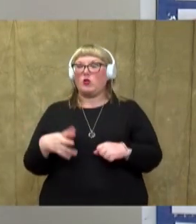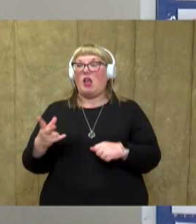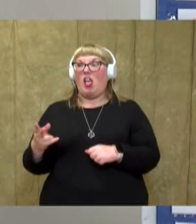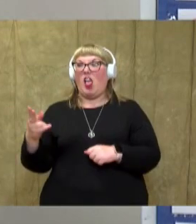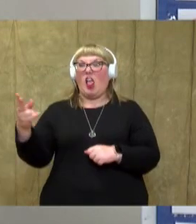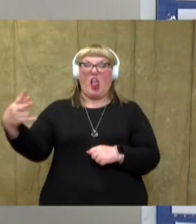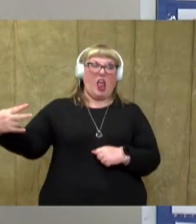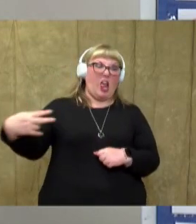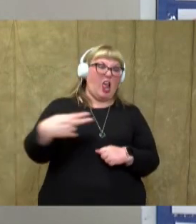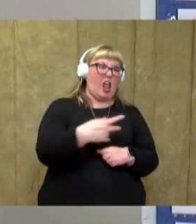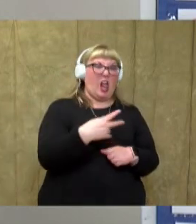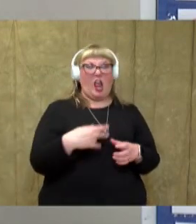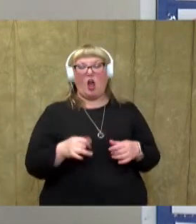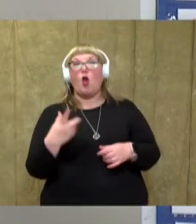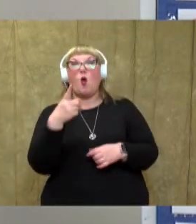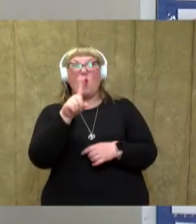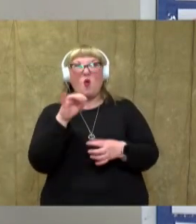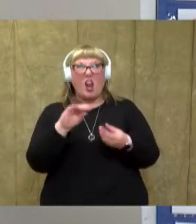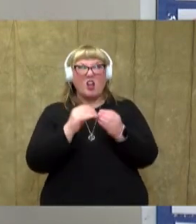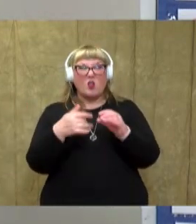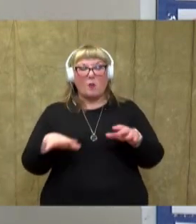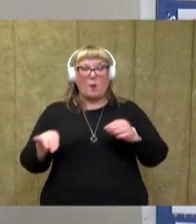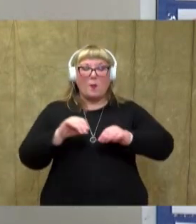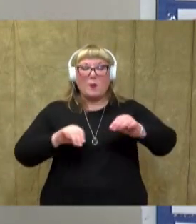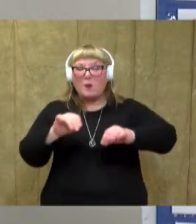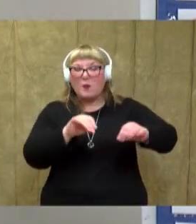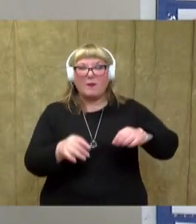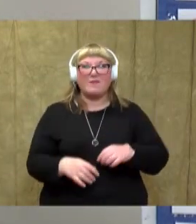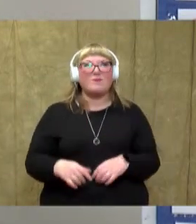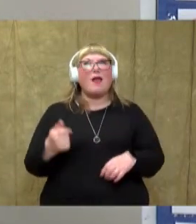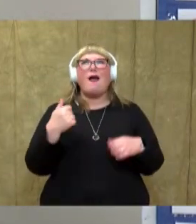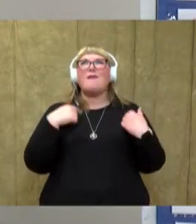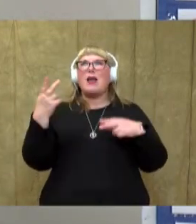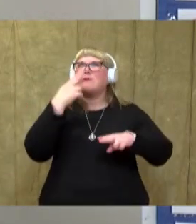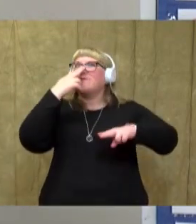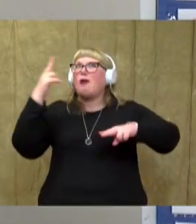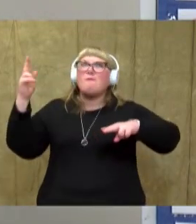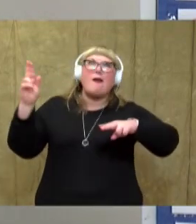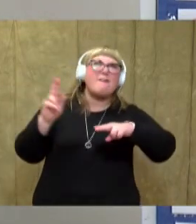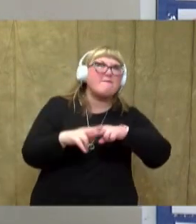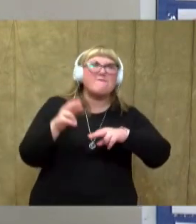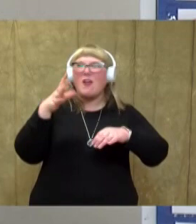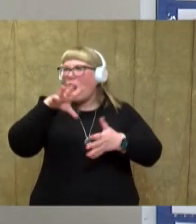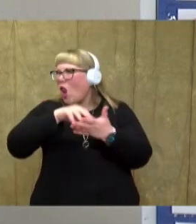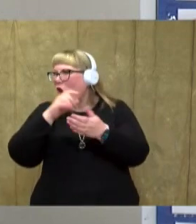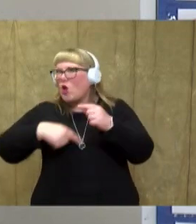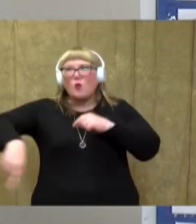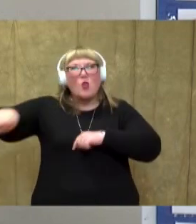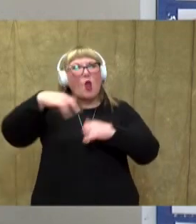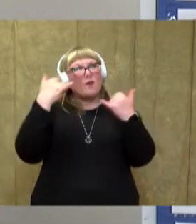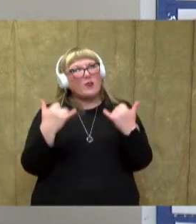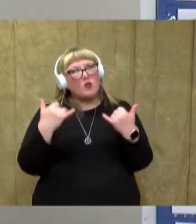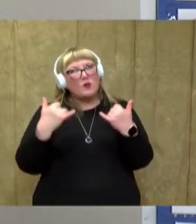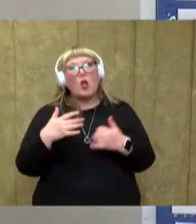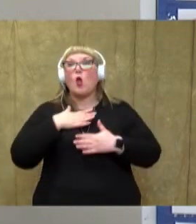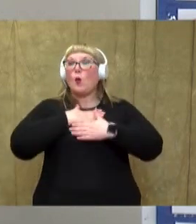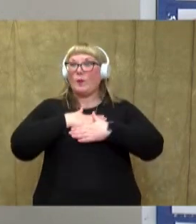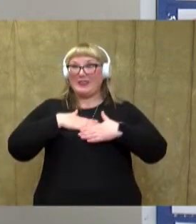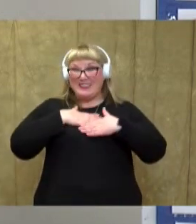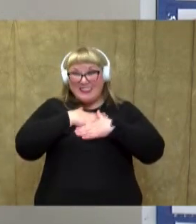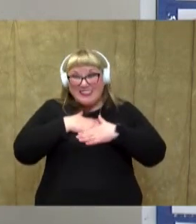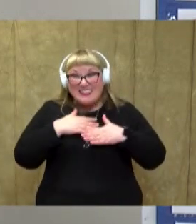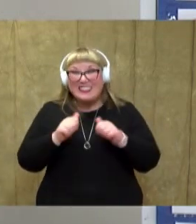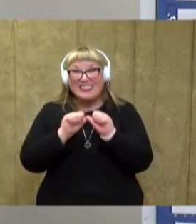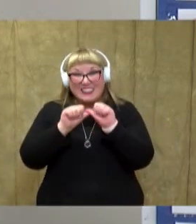up and try to put all 100 numbers back together. I have had so much fun learning with all of you today. Please continue to